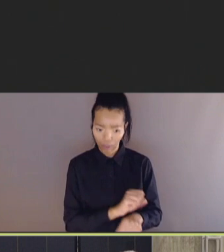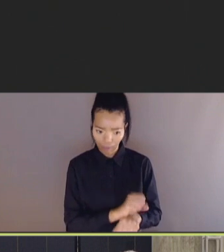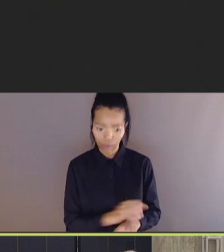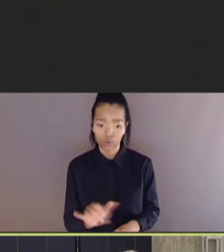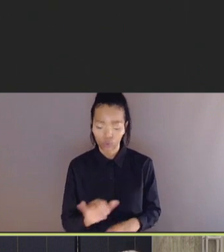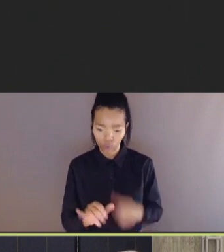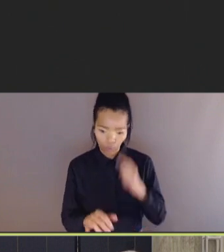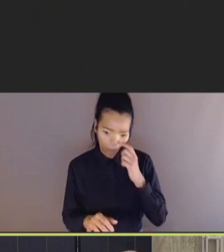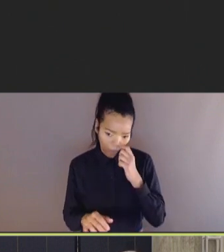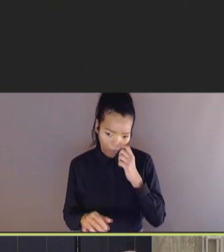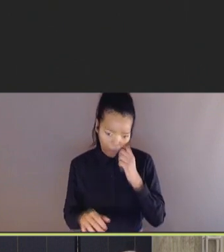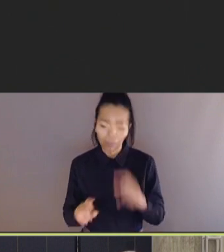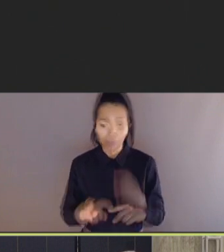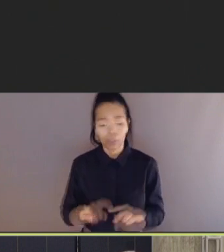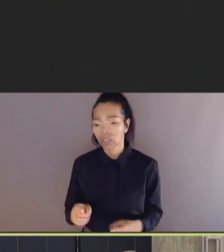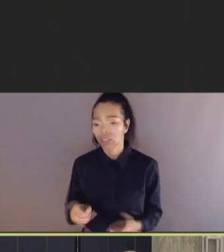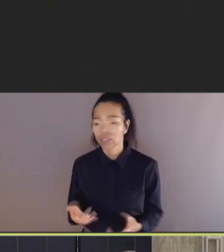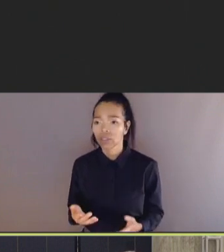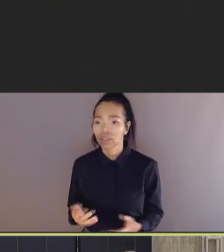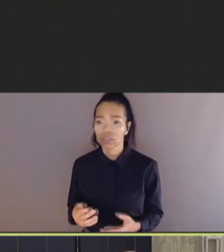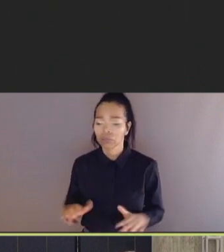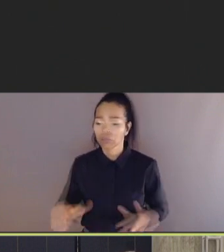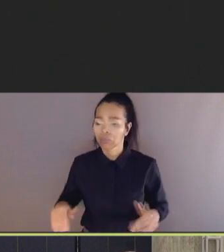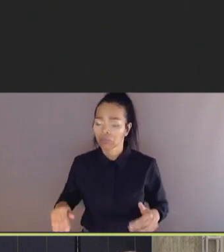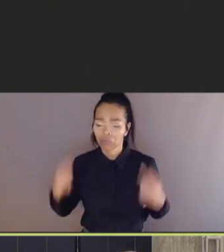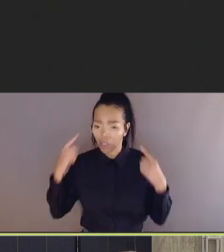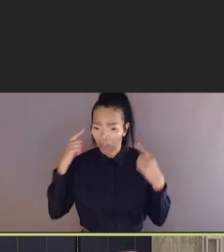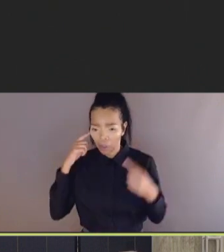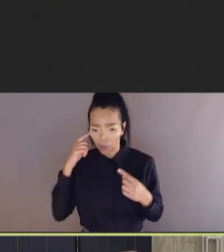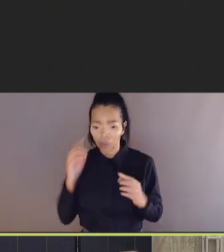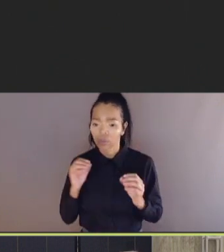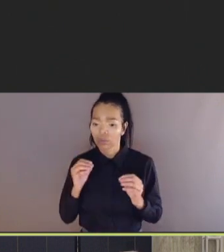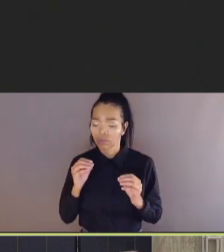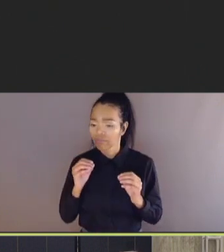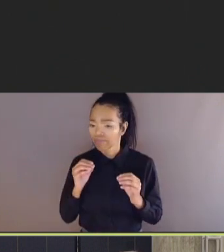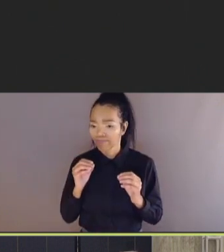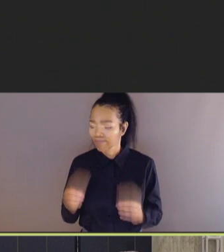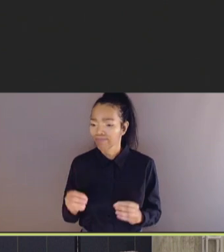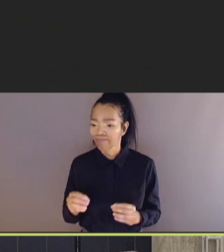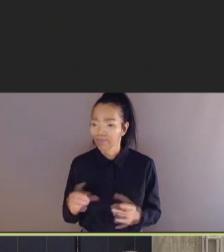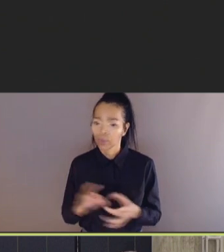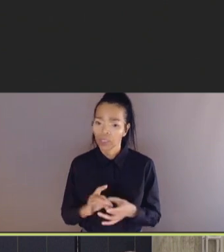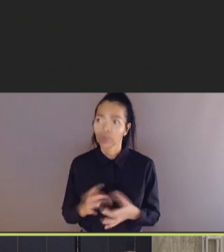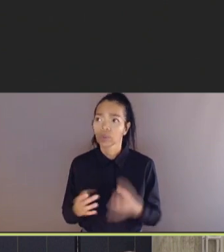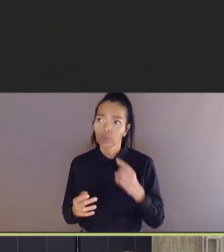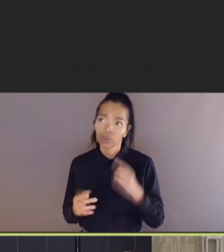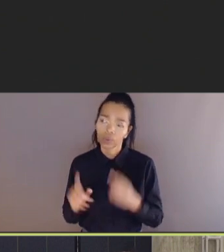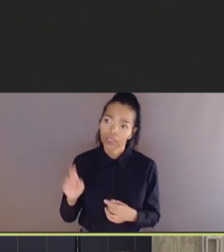But I don't know that I've heard anything that is necessarily going to say we need to